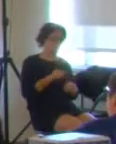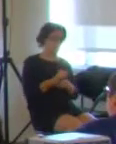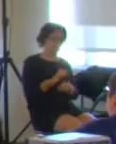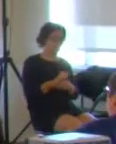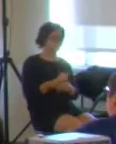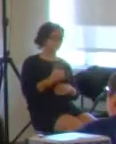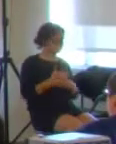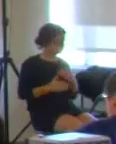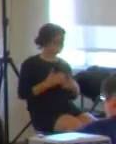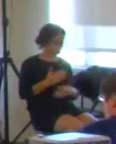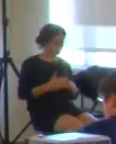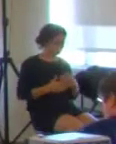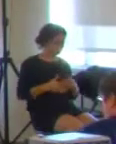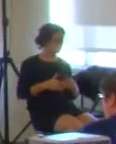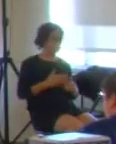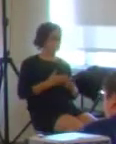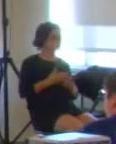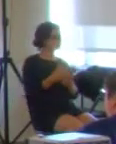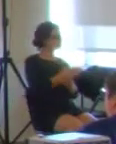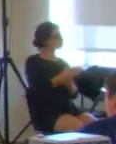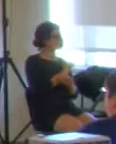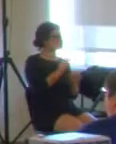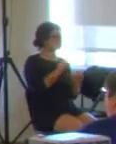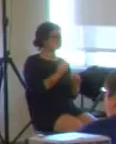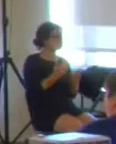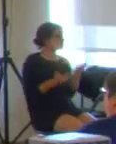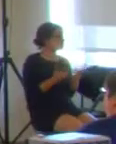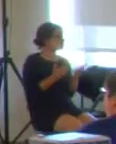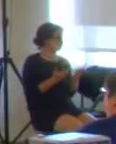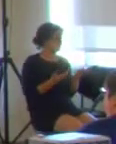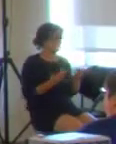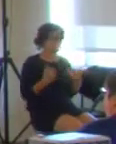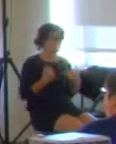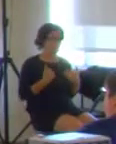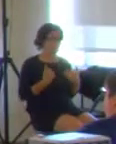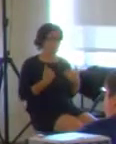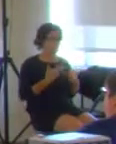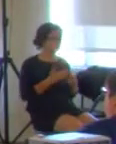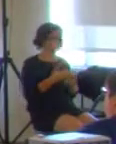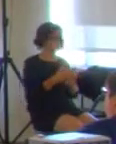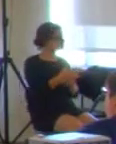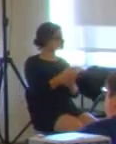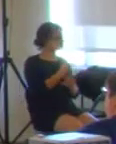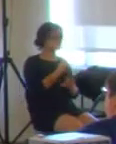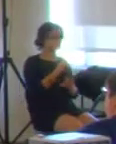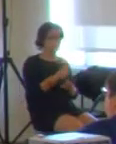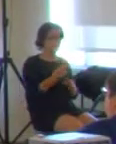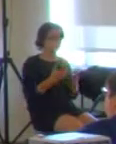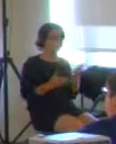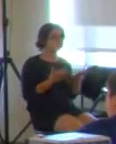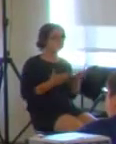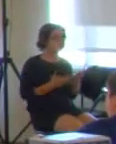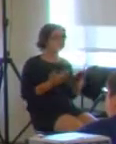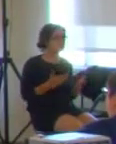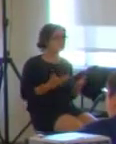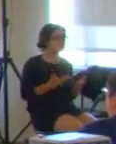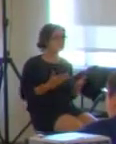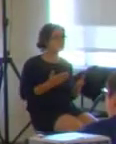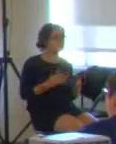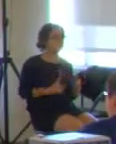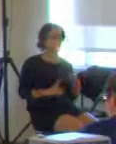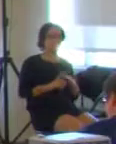job. They may or may not have had a disability before. They may have never been diagnosed. And this came up with a question